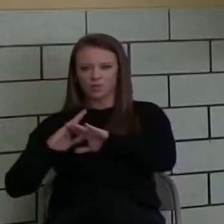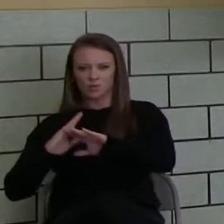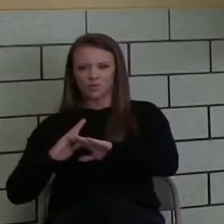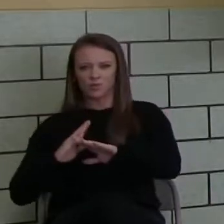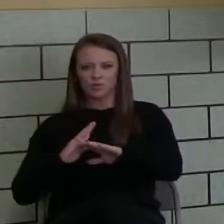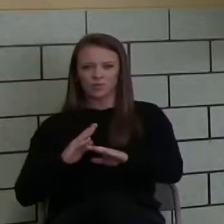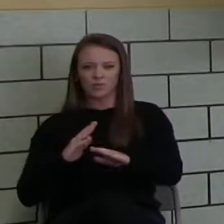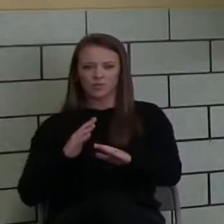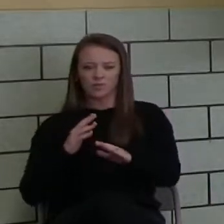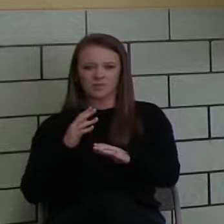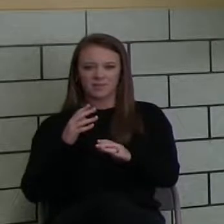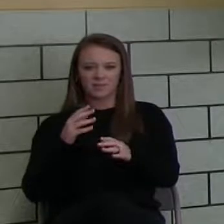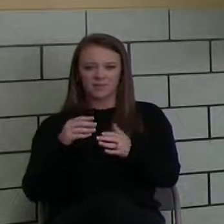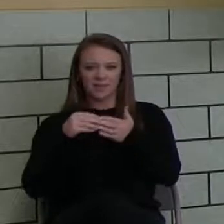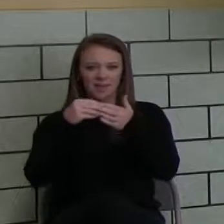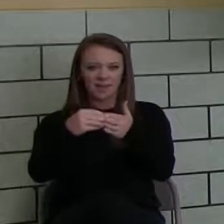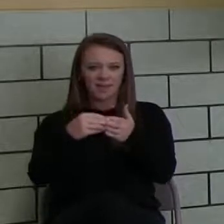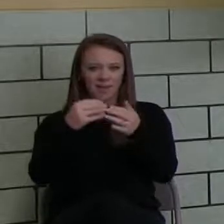You have a guy wire, for example.